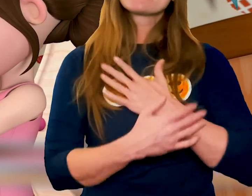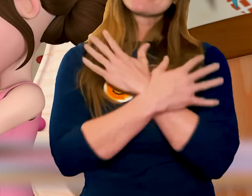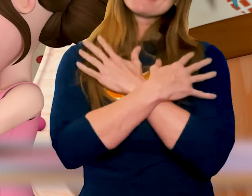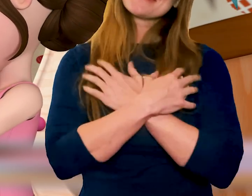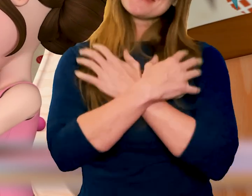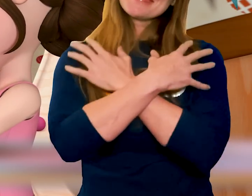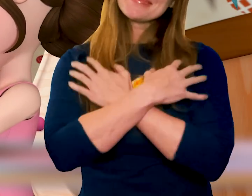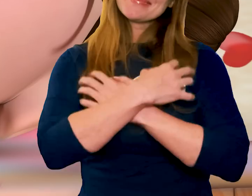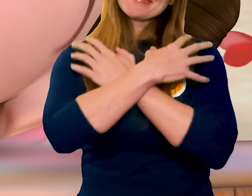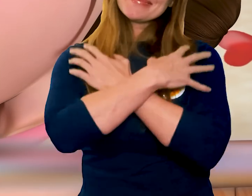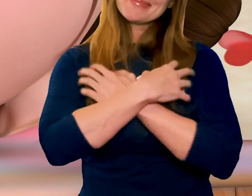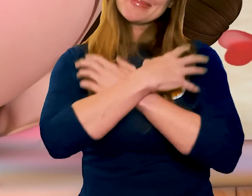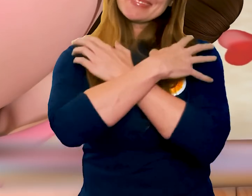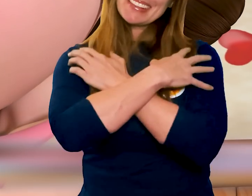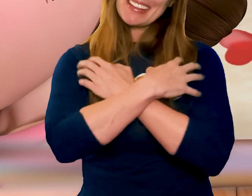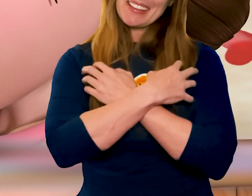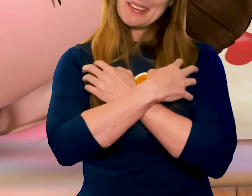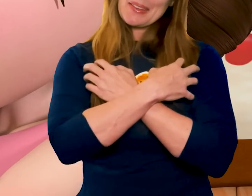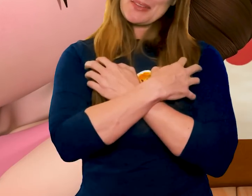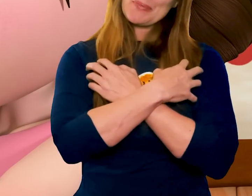I love my teddy